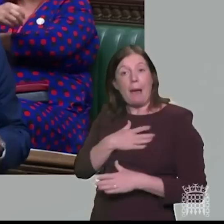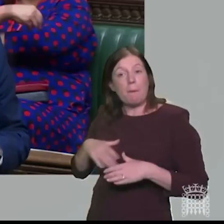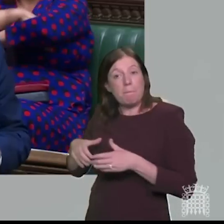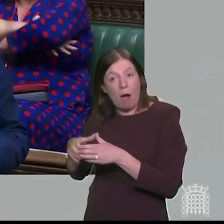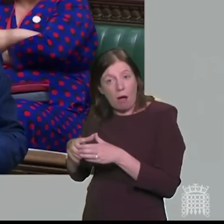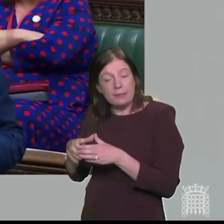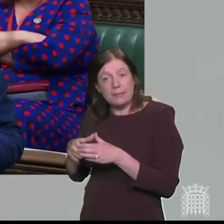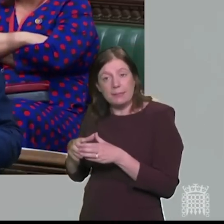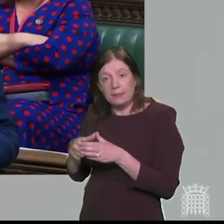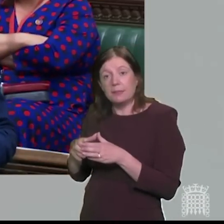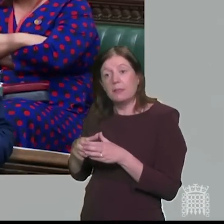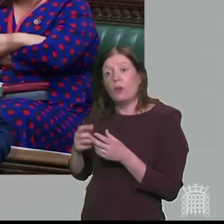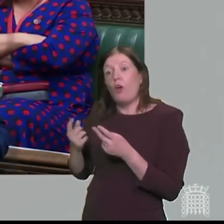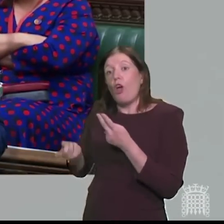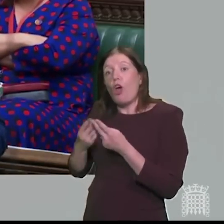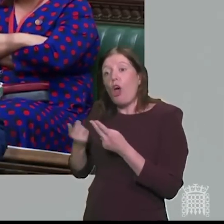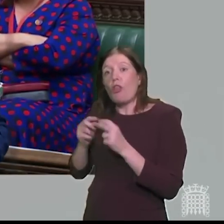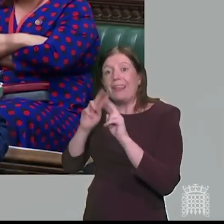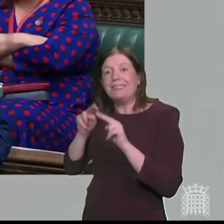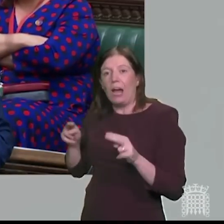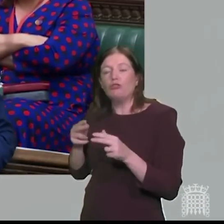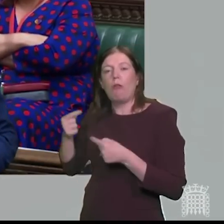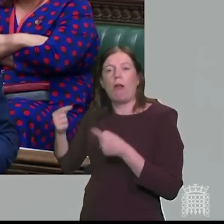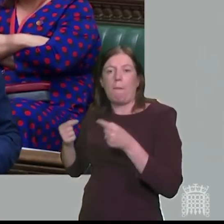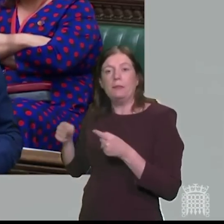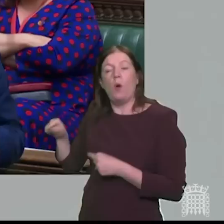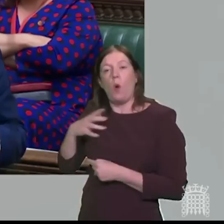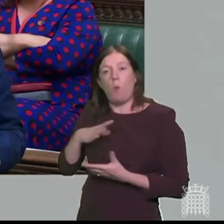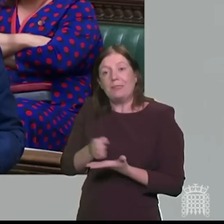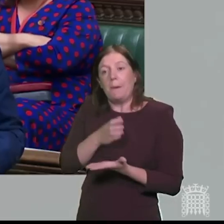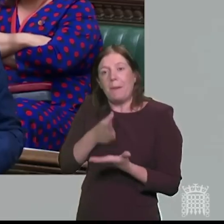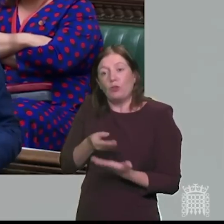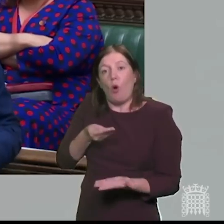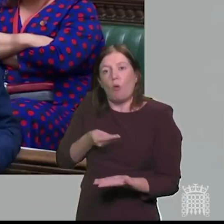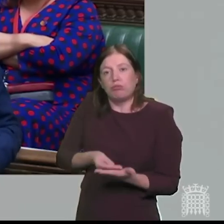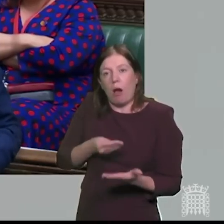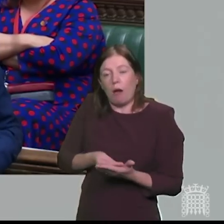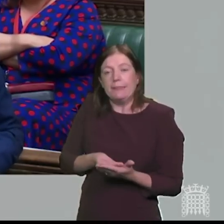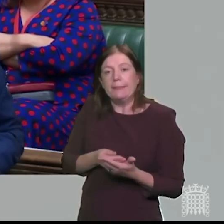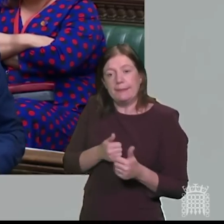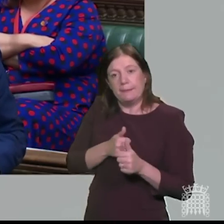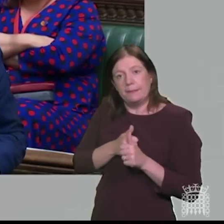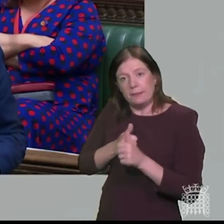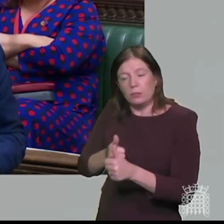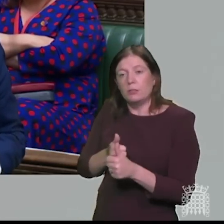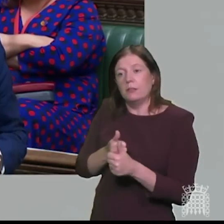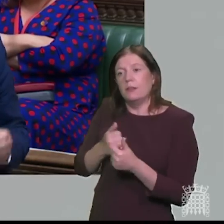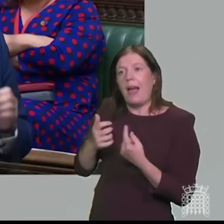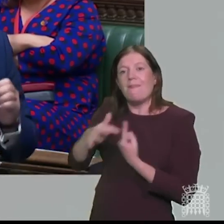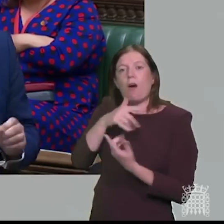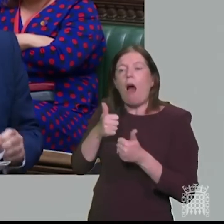our international competitors to deliver competitive energy prices, invest in green steel